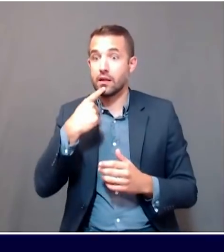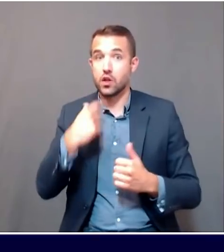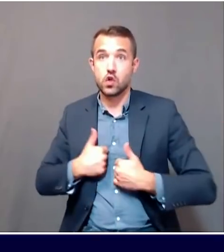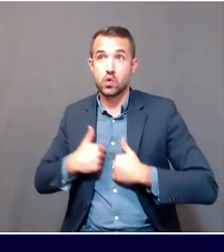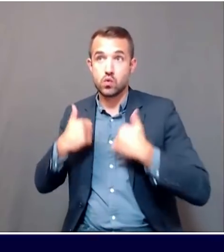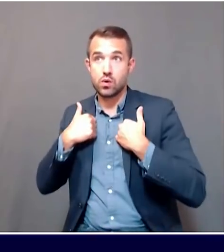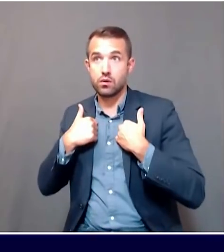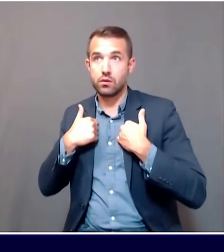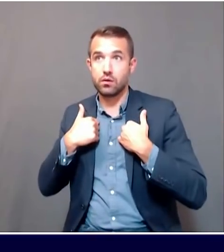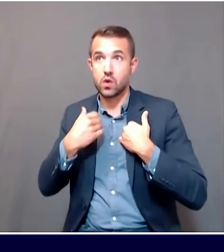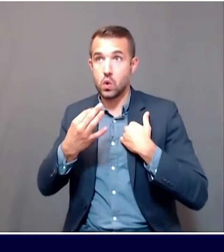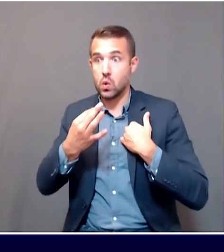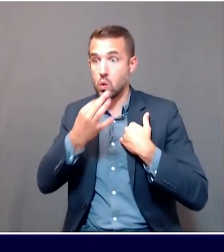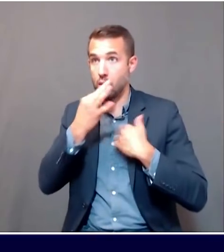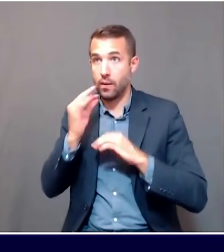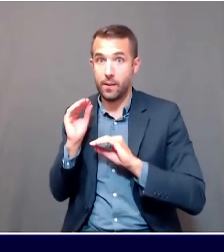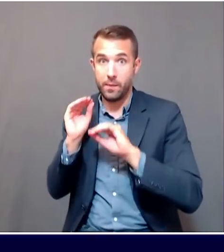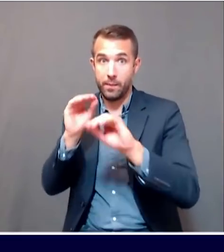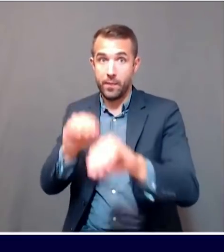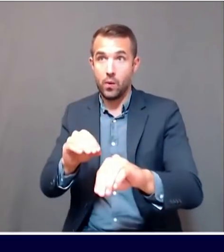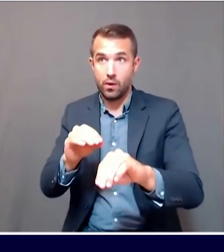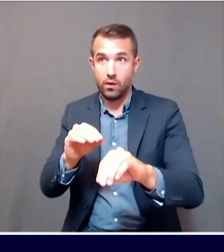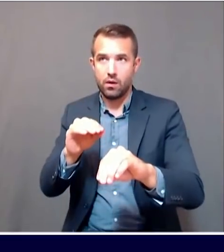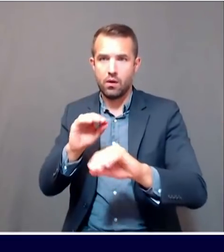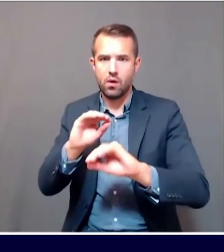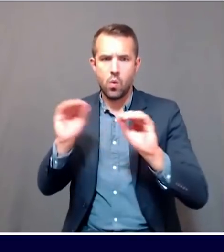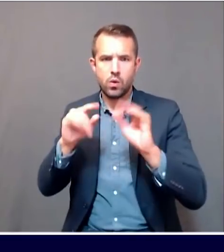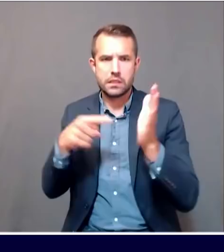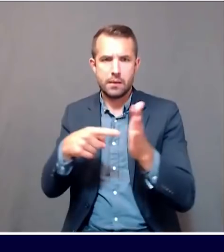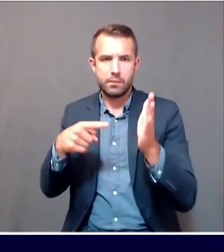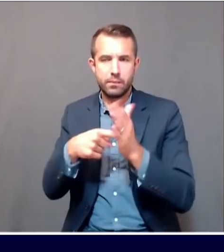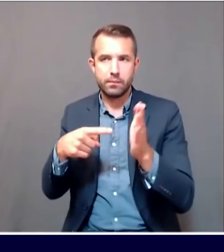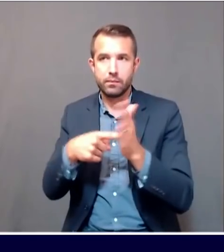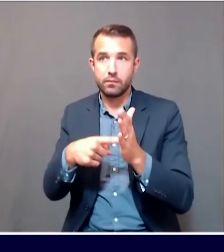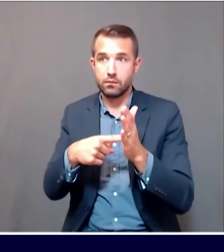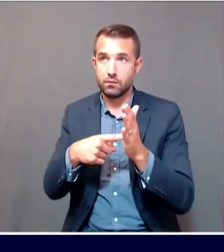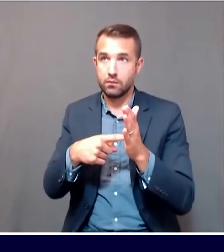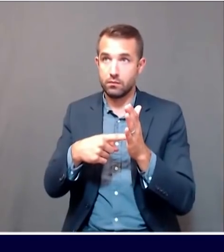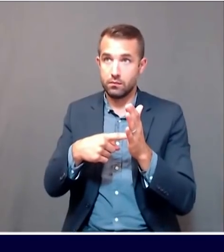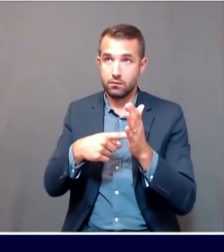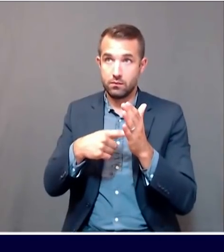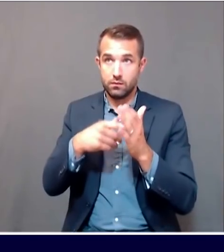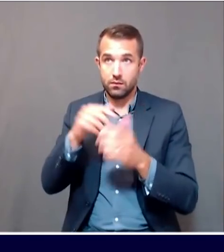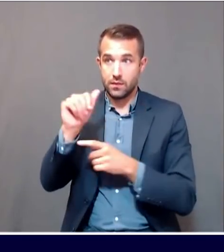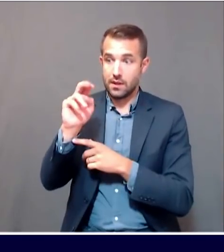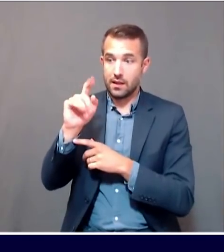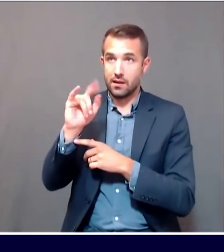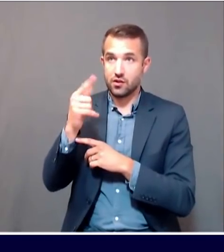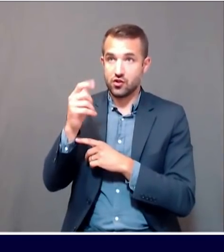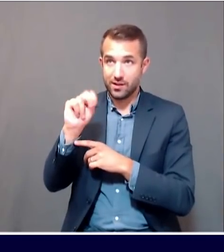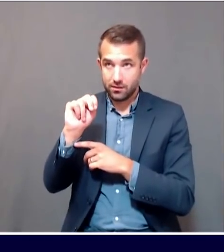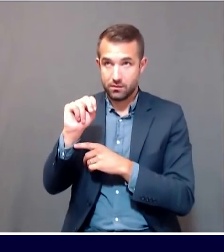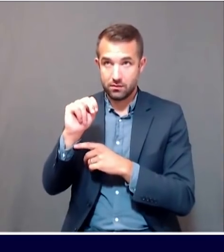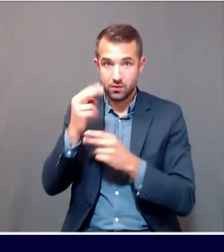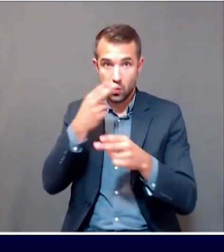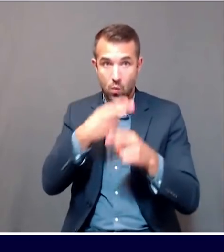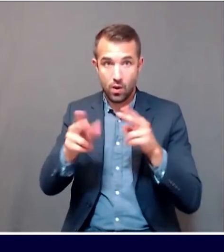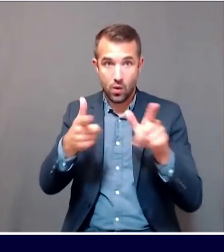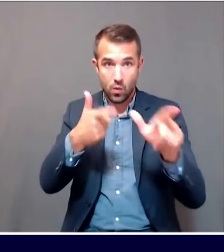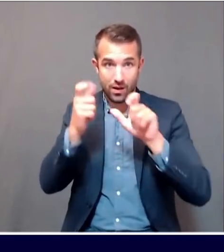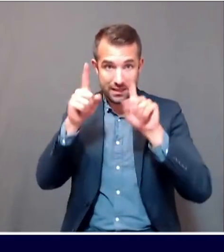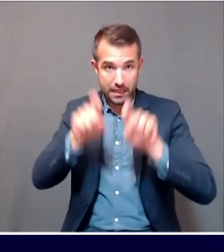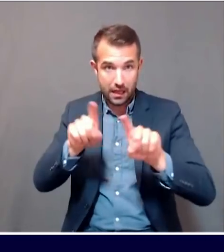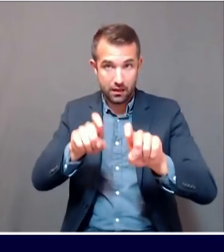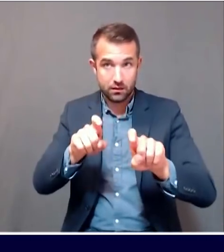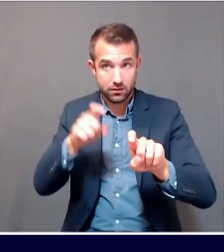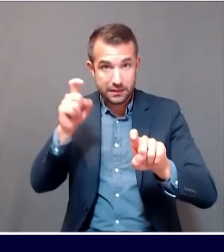have any symptoms, would that not be a good use of this system? According to a recent change by the US FDA,